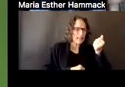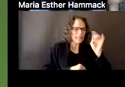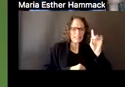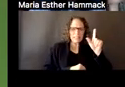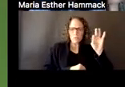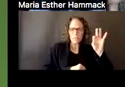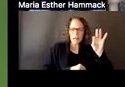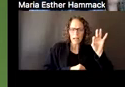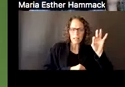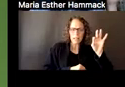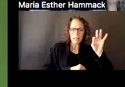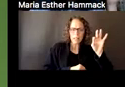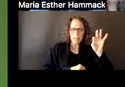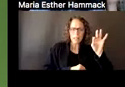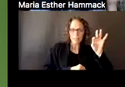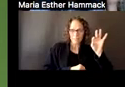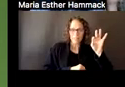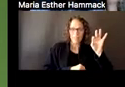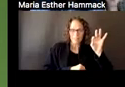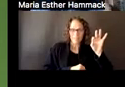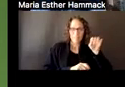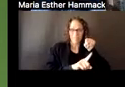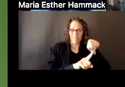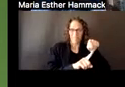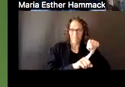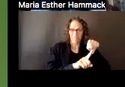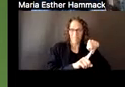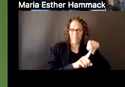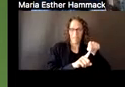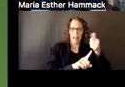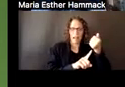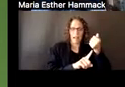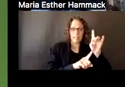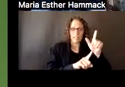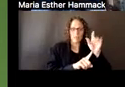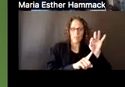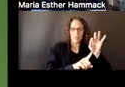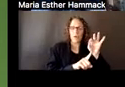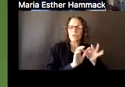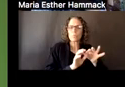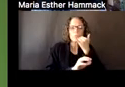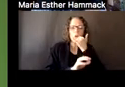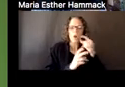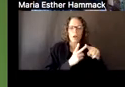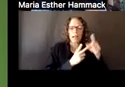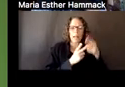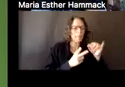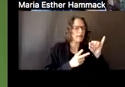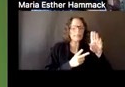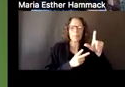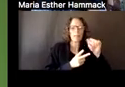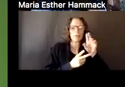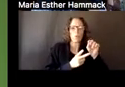you. This is Vicente Guerrero right here. He was president in 1829. And this is Juan Alvarez right here. He was president in